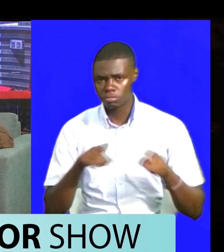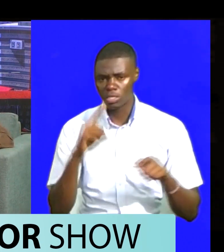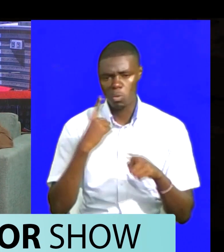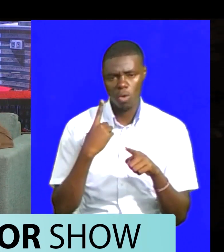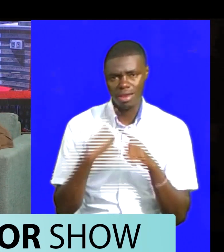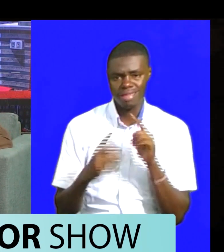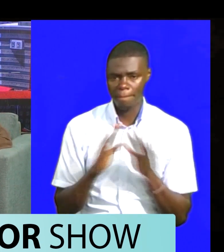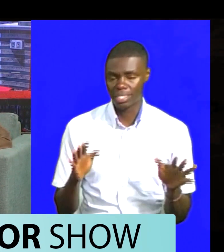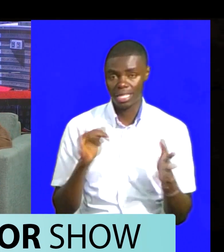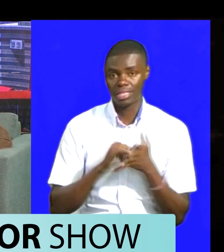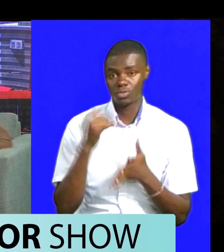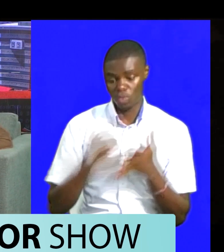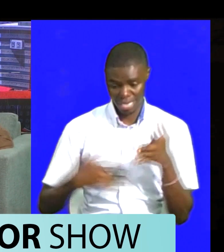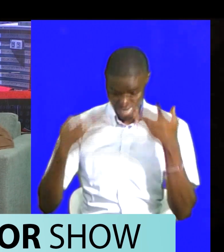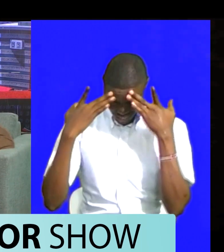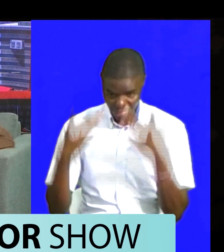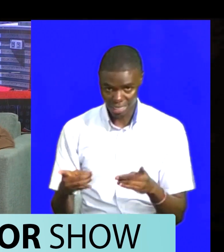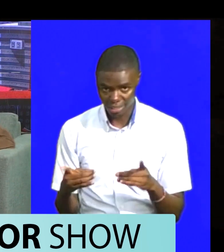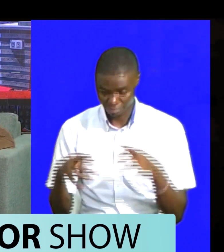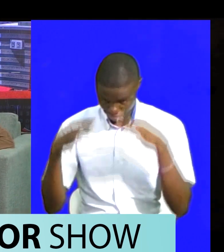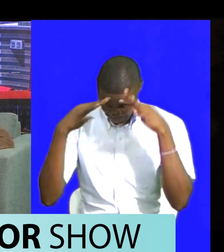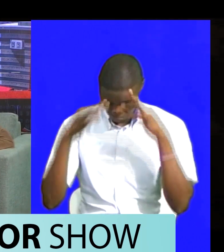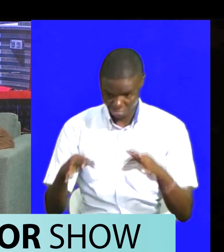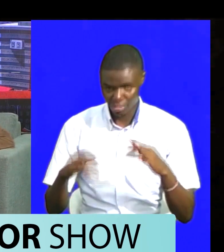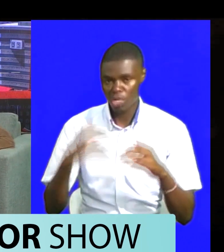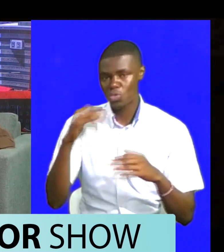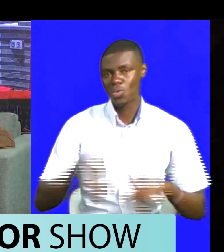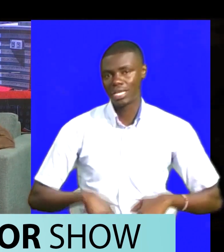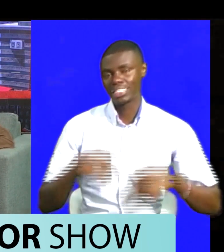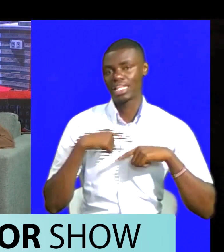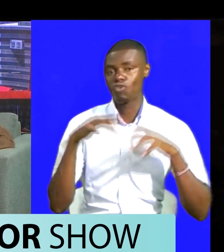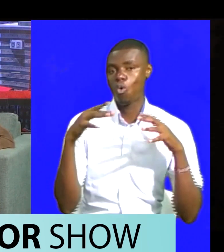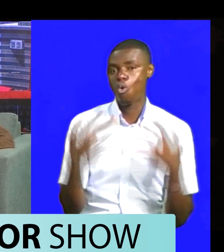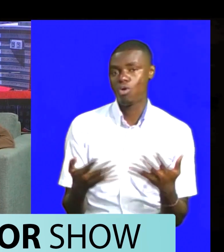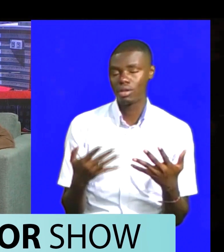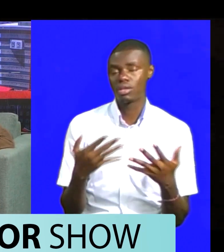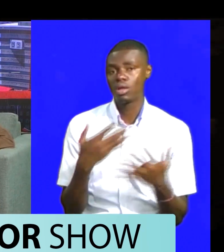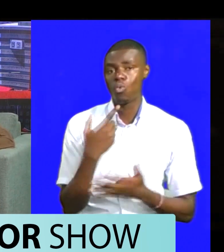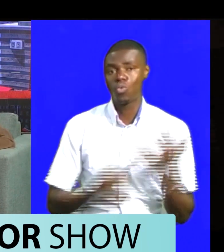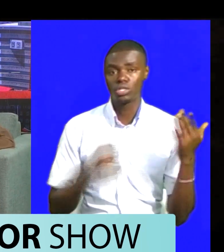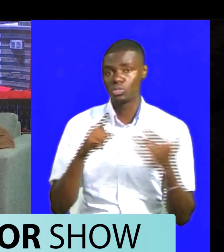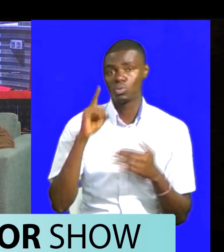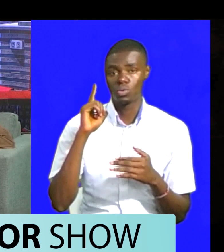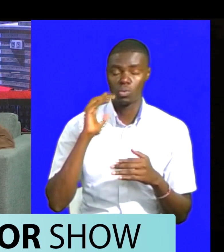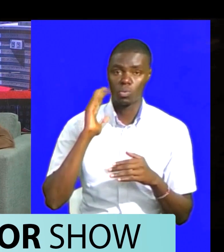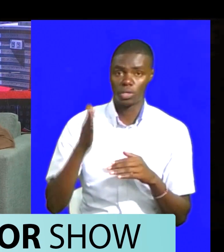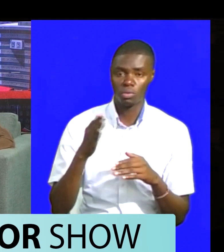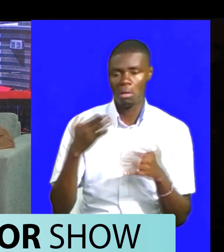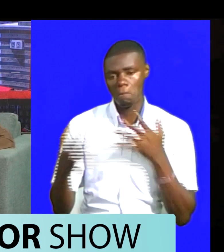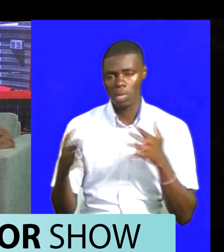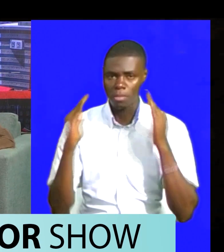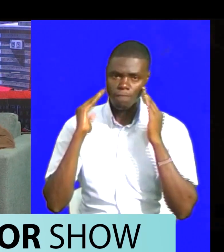it is what will determine your next life, or maybe what you are supposed to do, maybe your focuses,